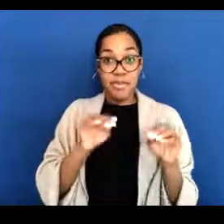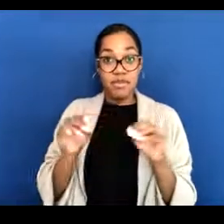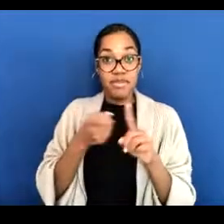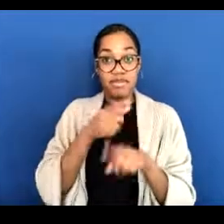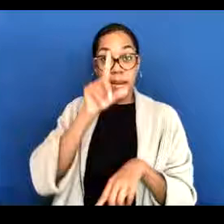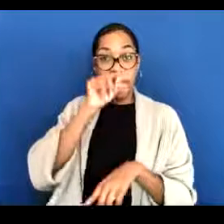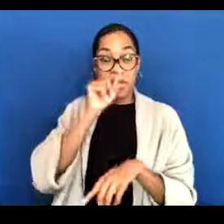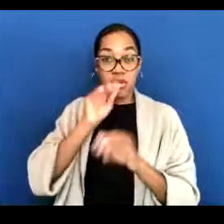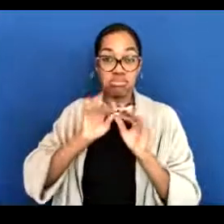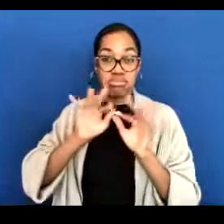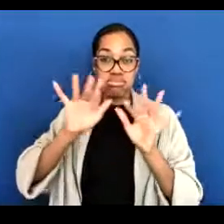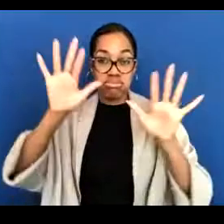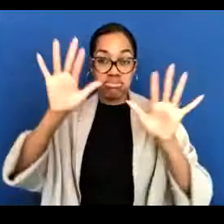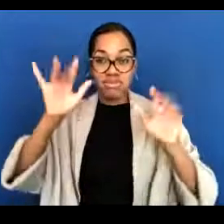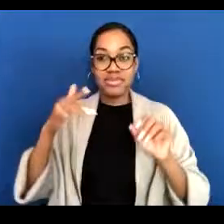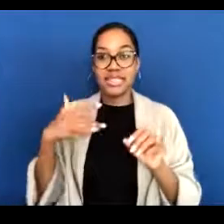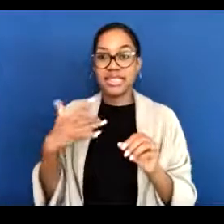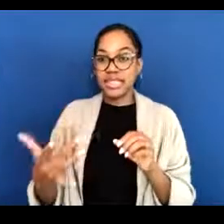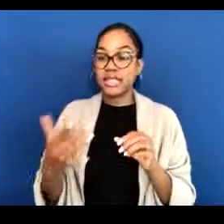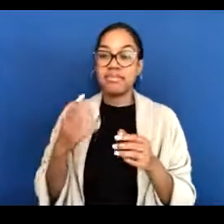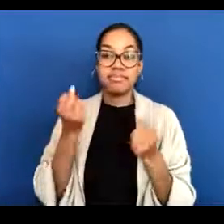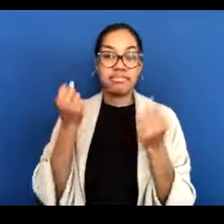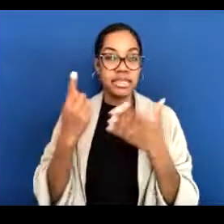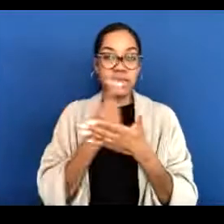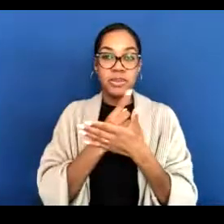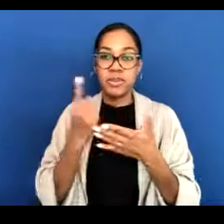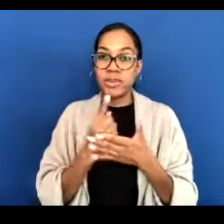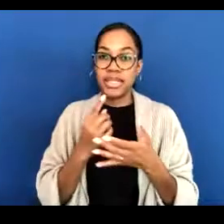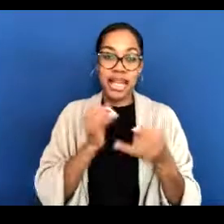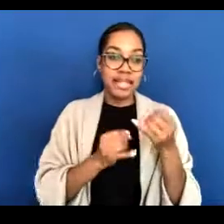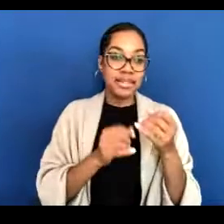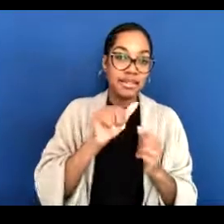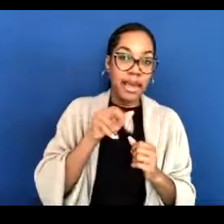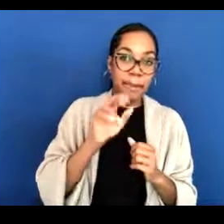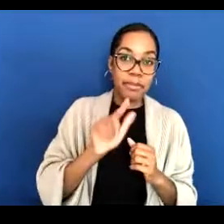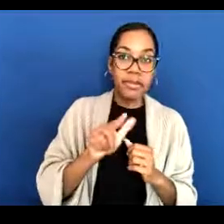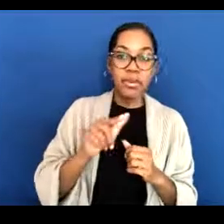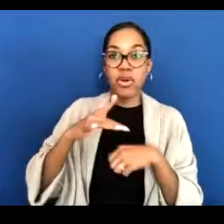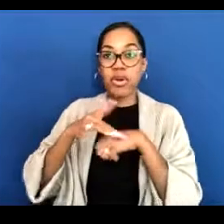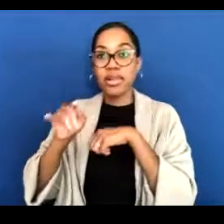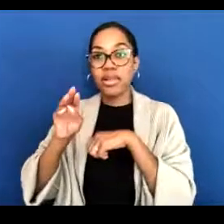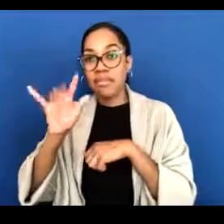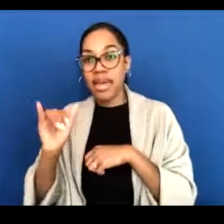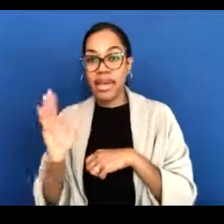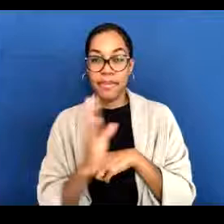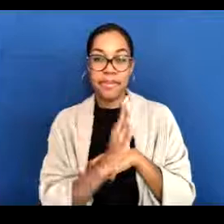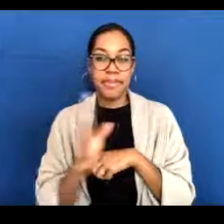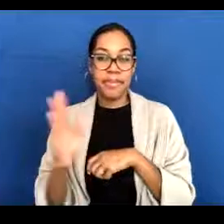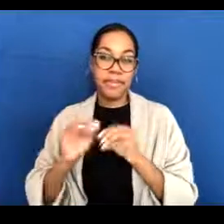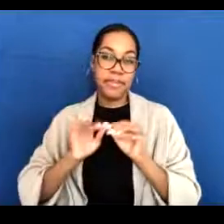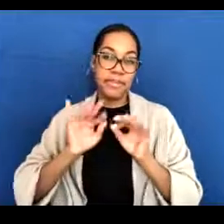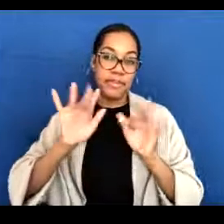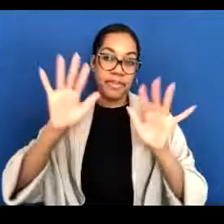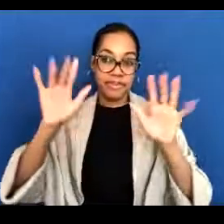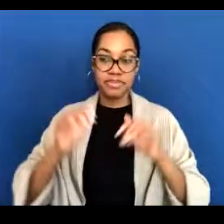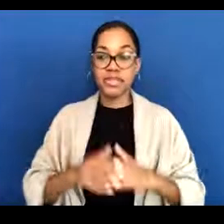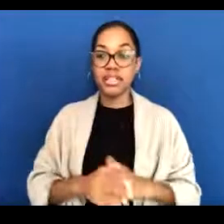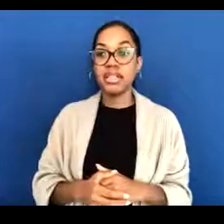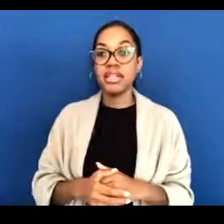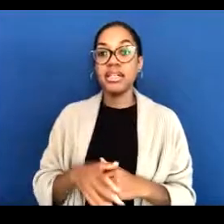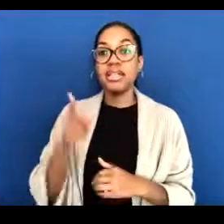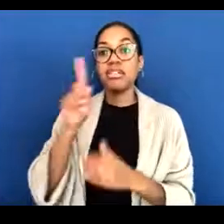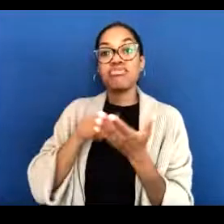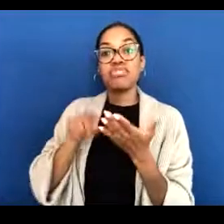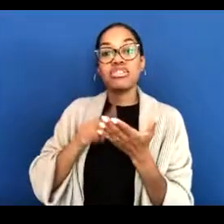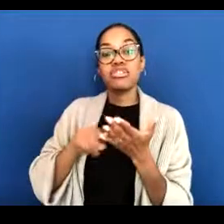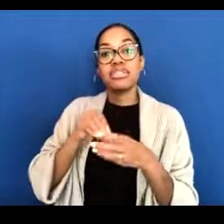April into early May as the spring migration occurs. Now, there were some researchers at Clemson University in South